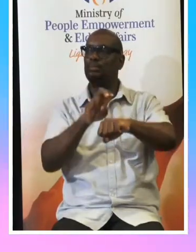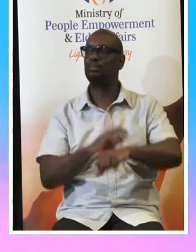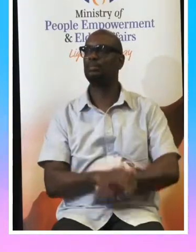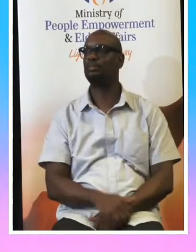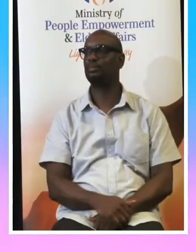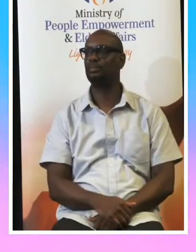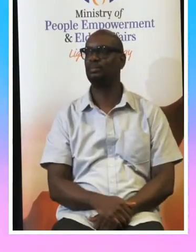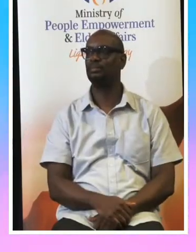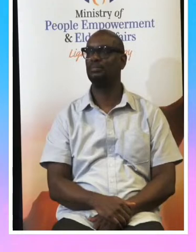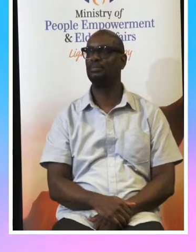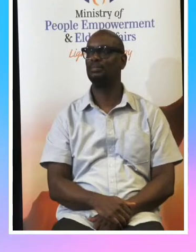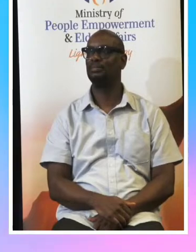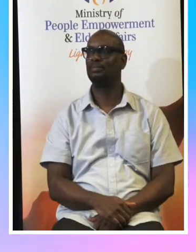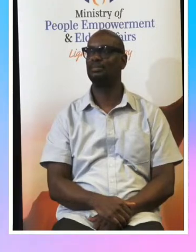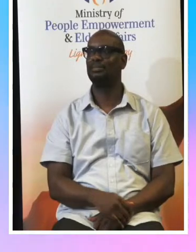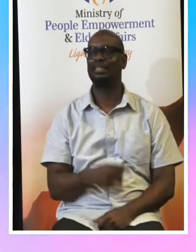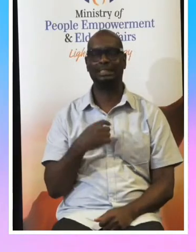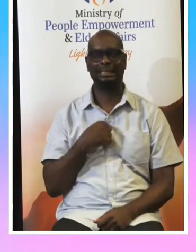I'm not going to cry this evening.